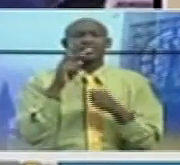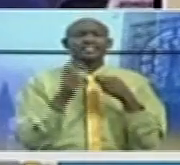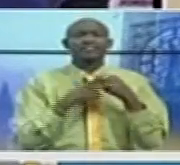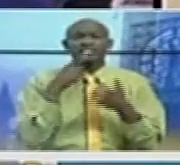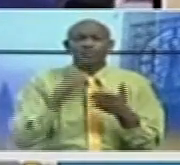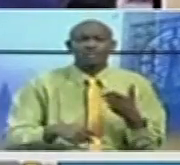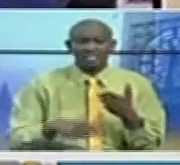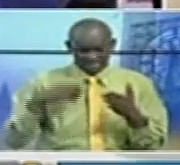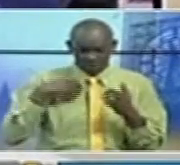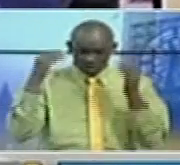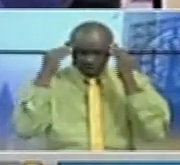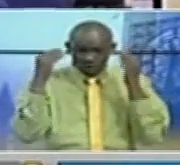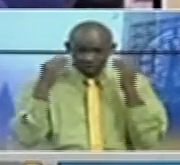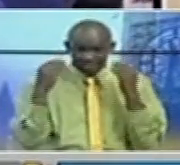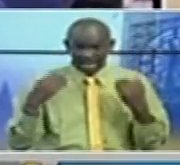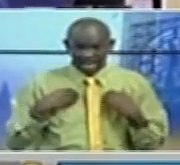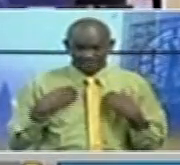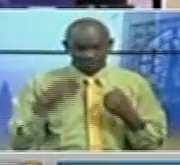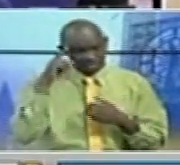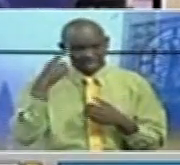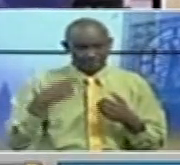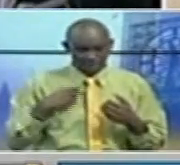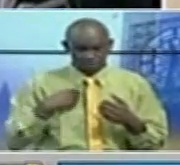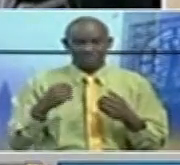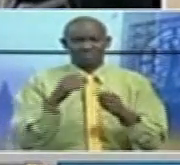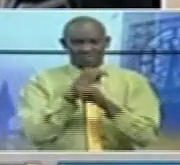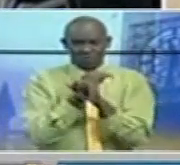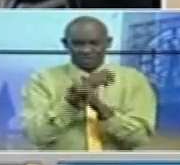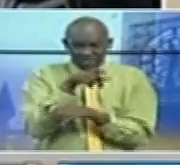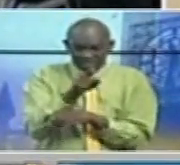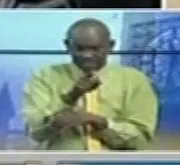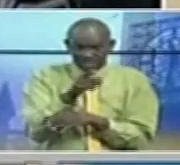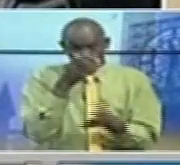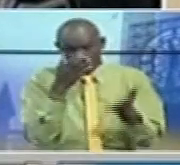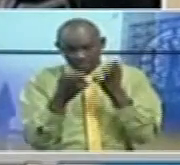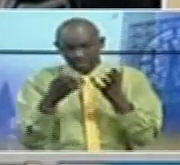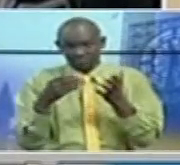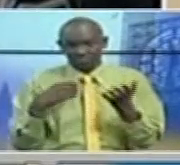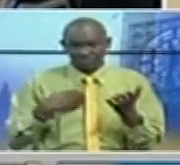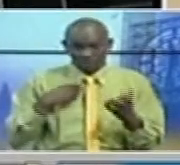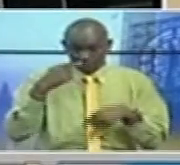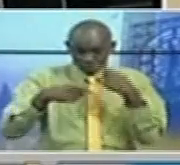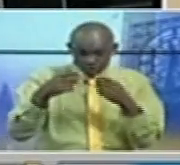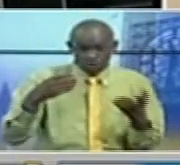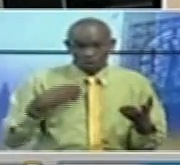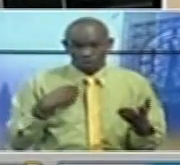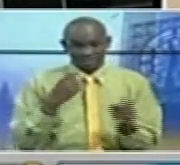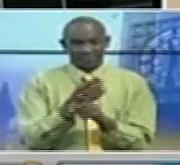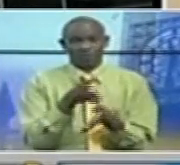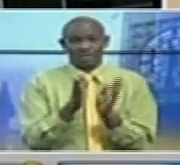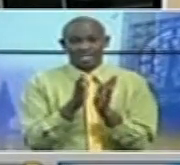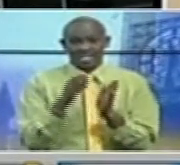say that the court will not have regard to any form of immunity, whether it is substantive immunity or procedural immunity.